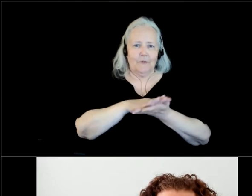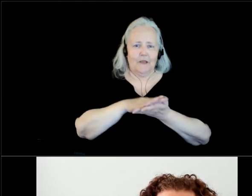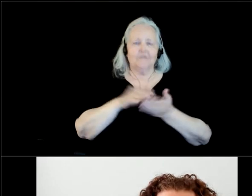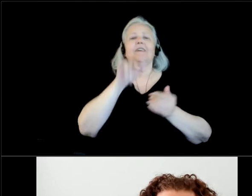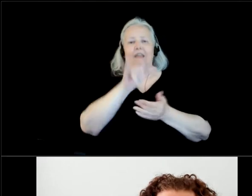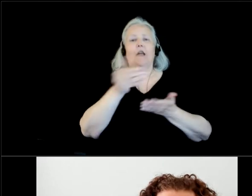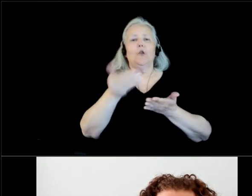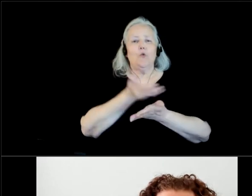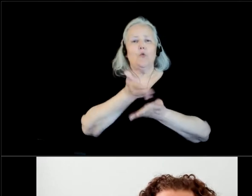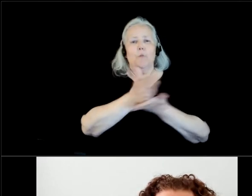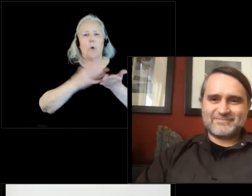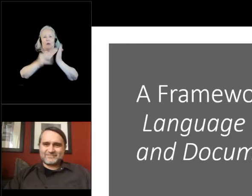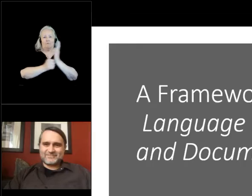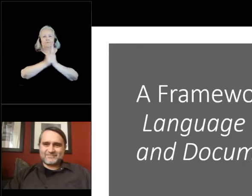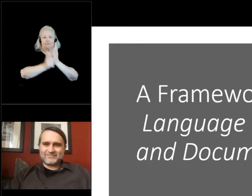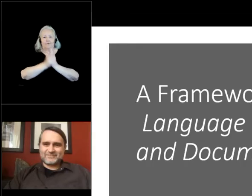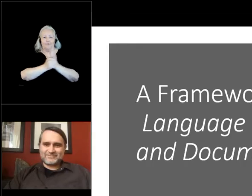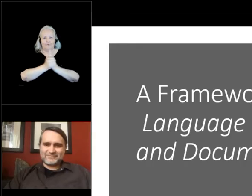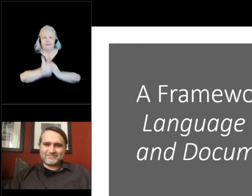Language.